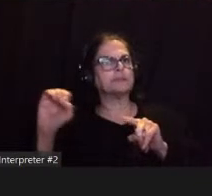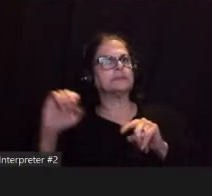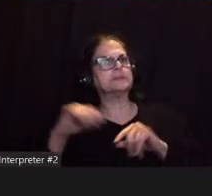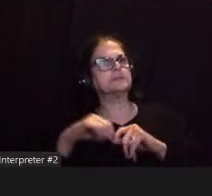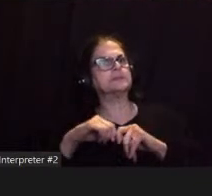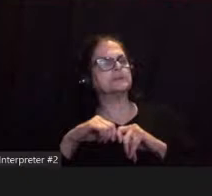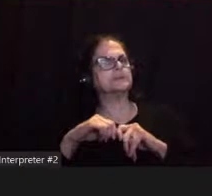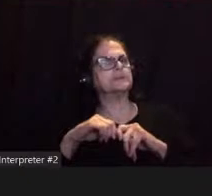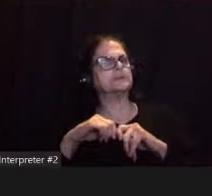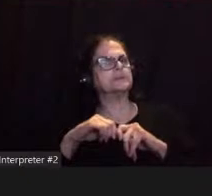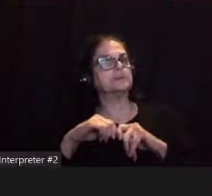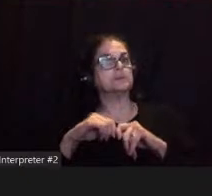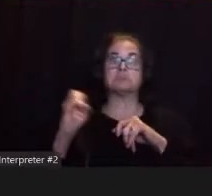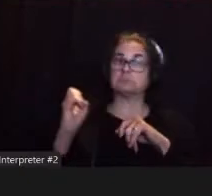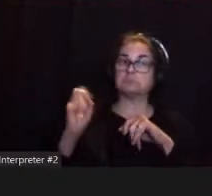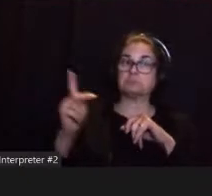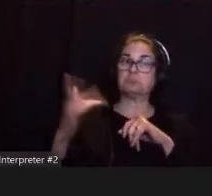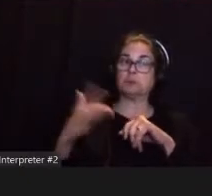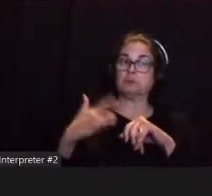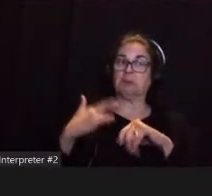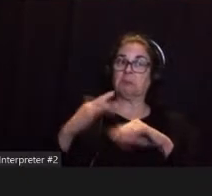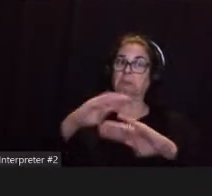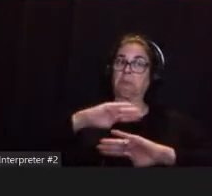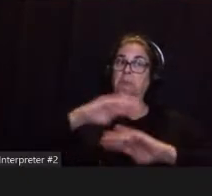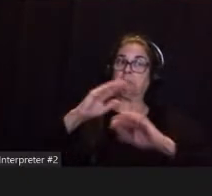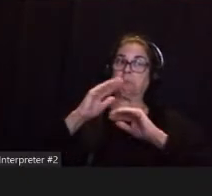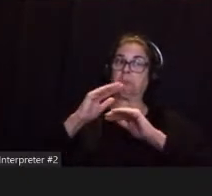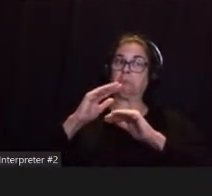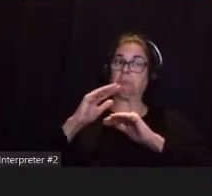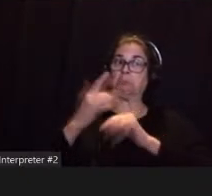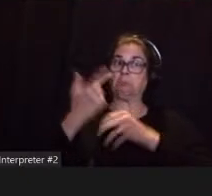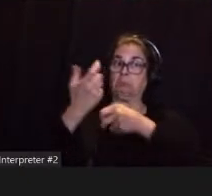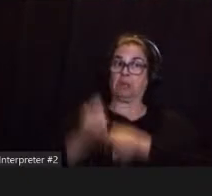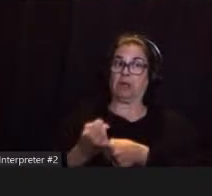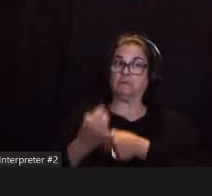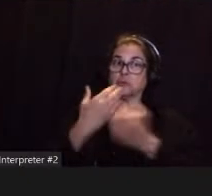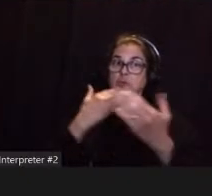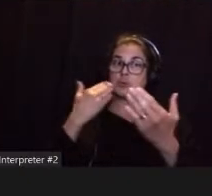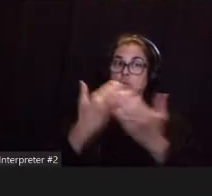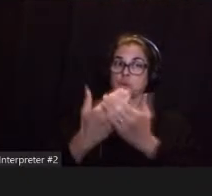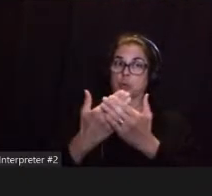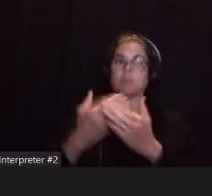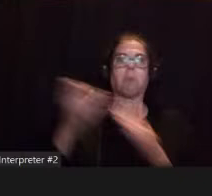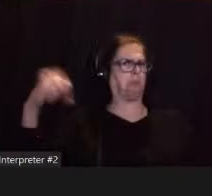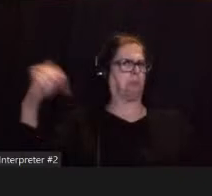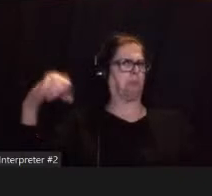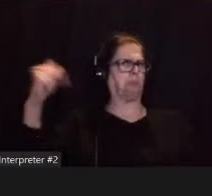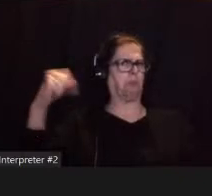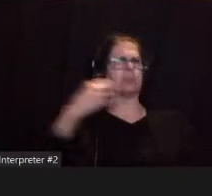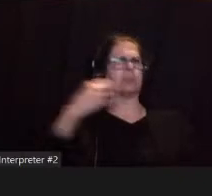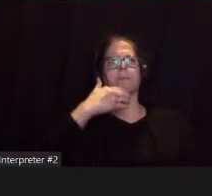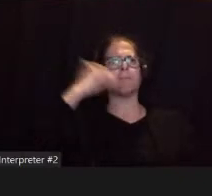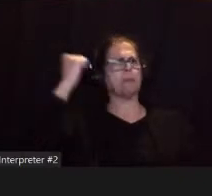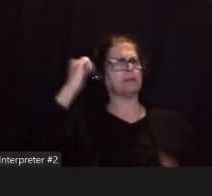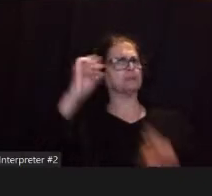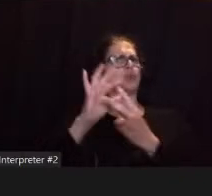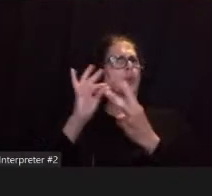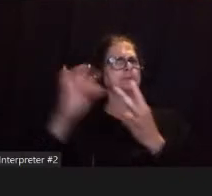Okay. So you're comfortable with it? Yes, very comfortable that they've achieved for us the best option in the market. Thank